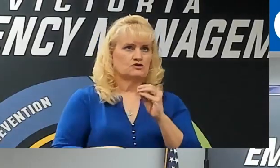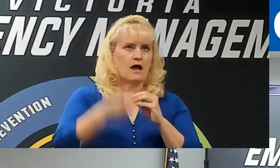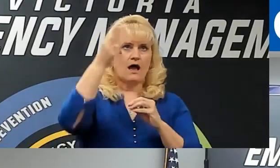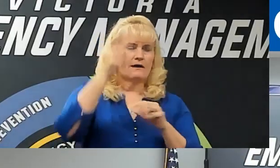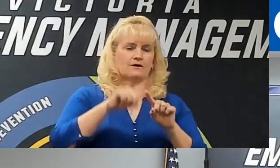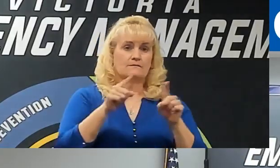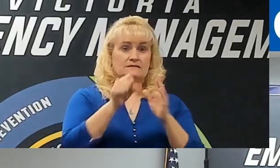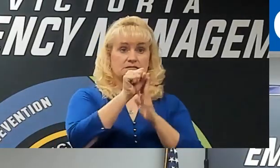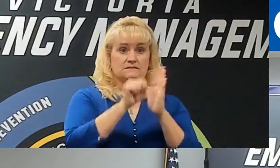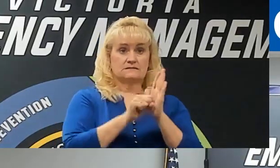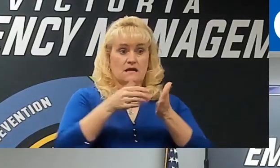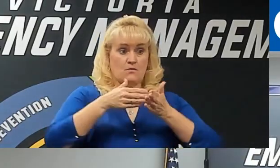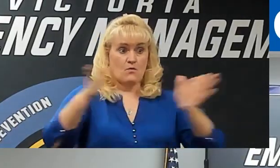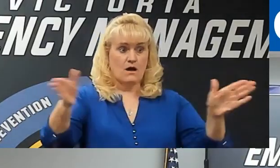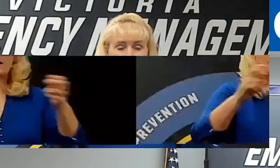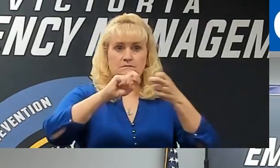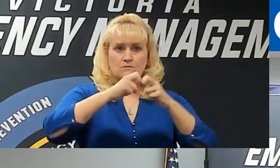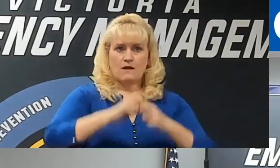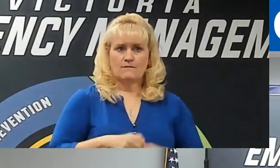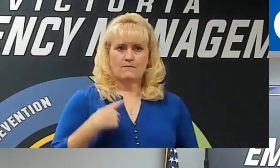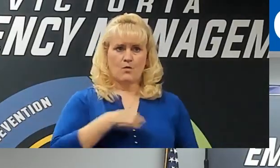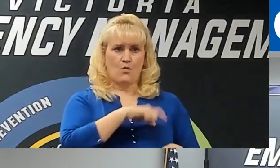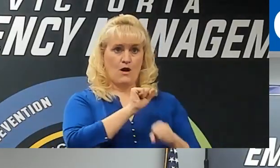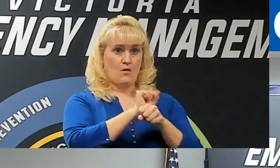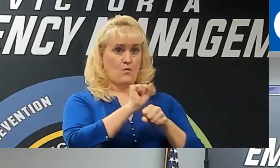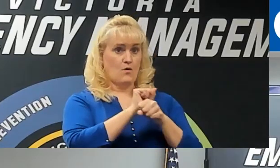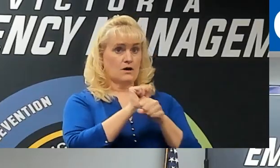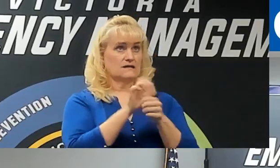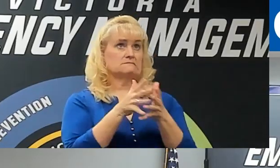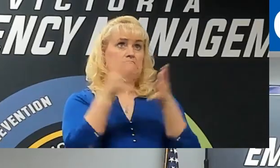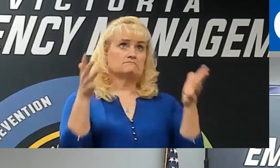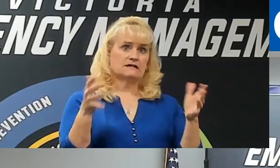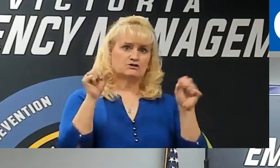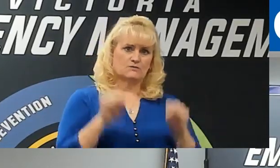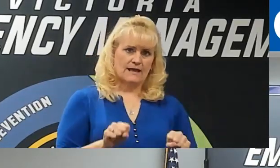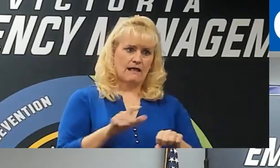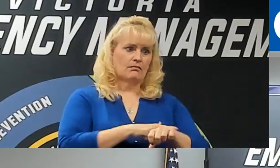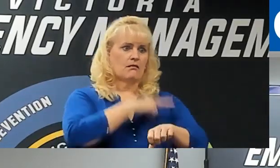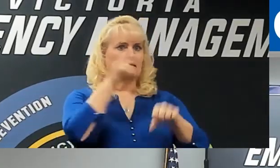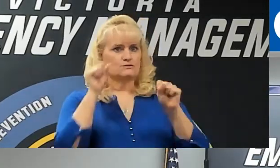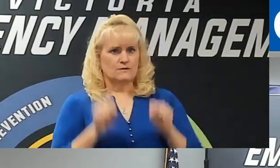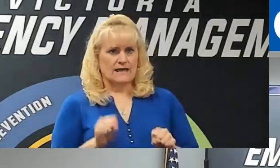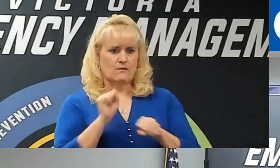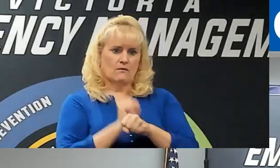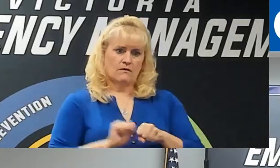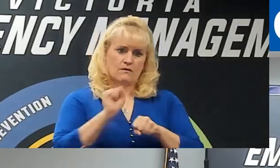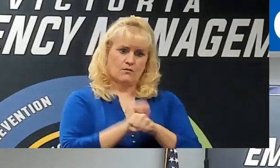it's an issue, but I can guarantee we're working as hard as we can to get that situated and get that resolved.